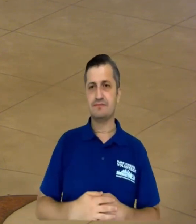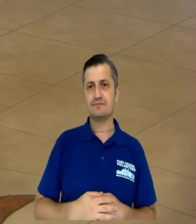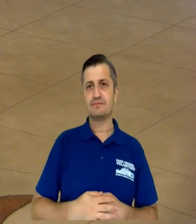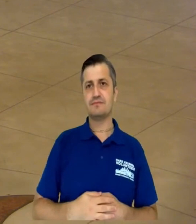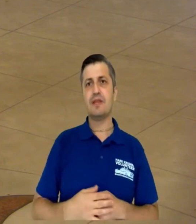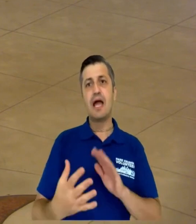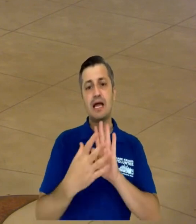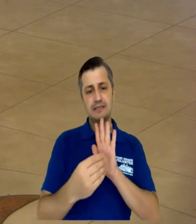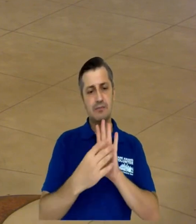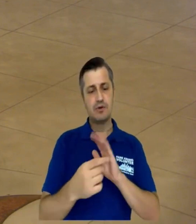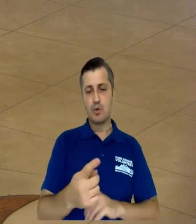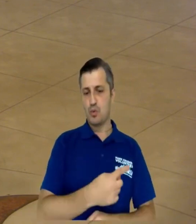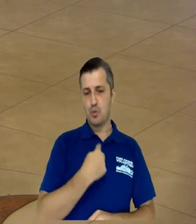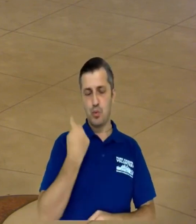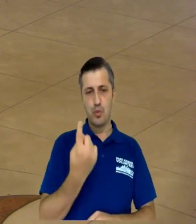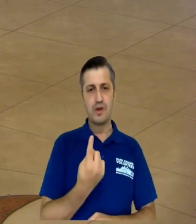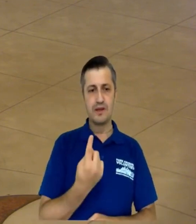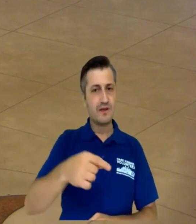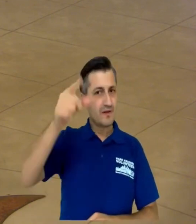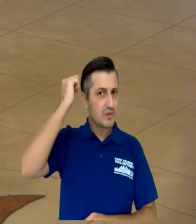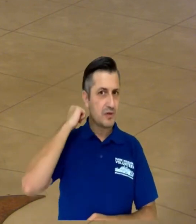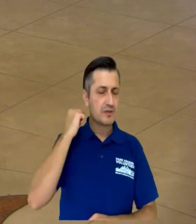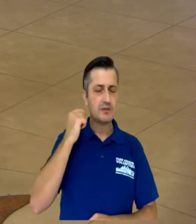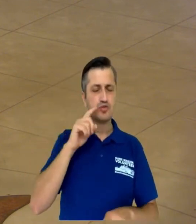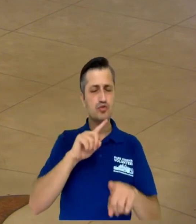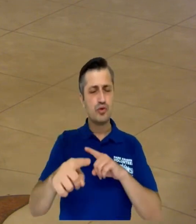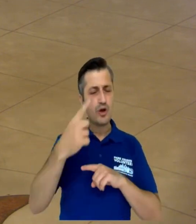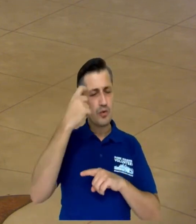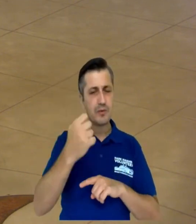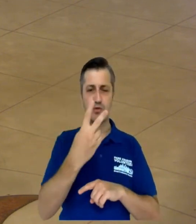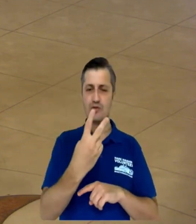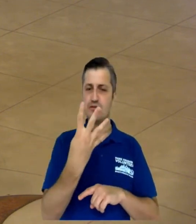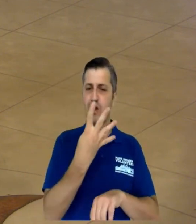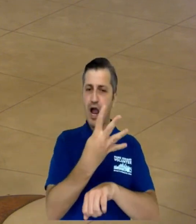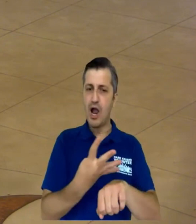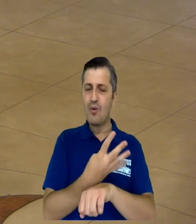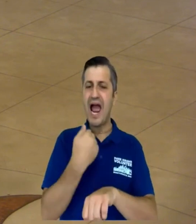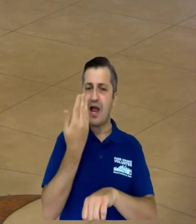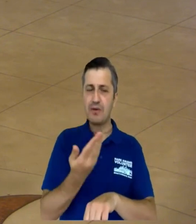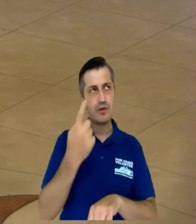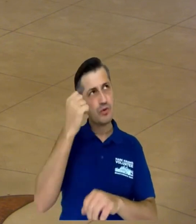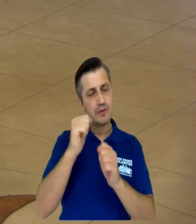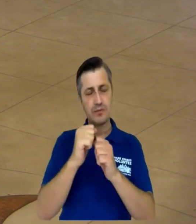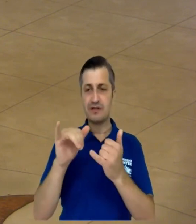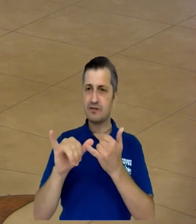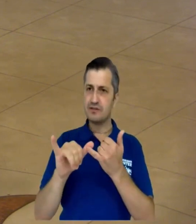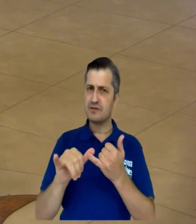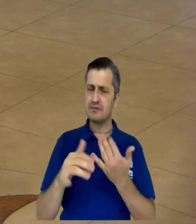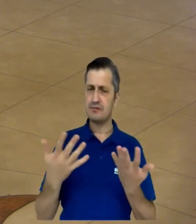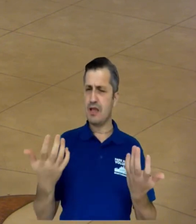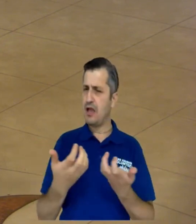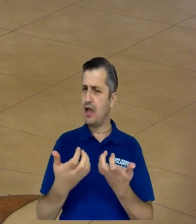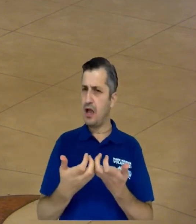try and remember Krishna 24 hours a day. Now how do we use this verse to help us? So Krishna says, I